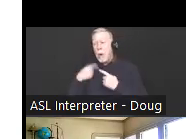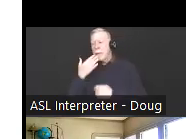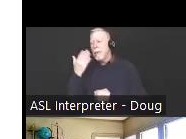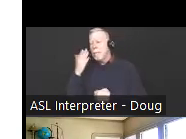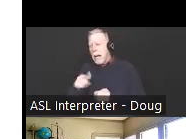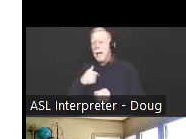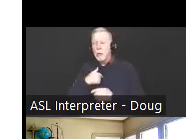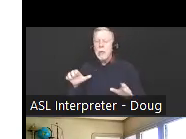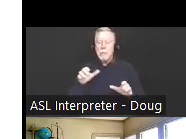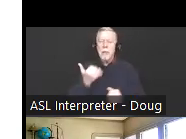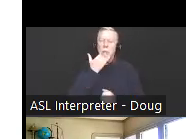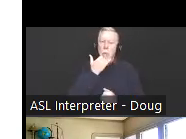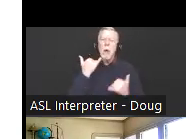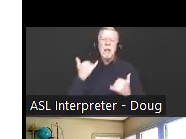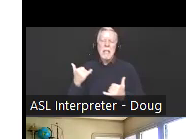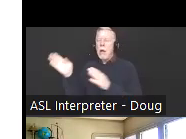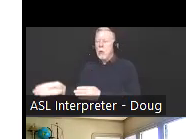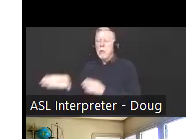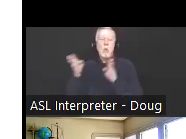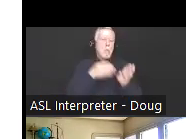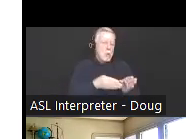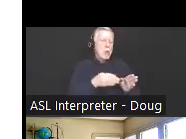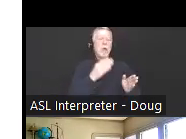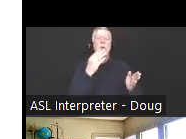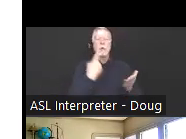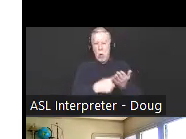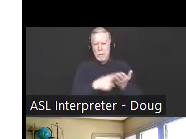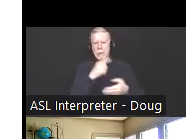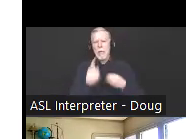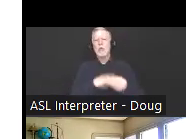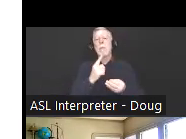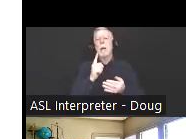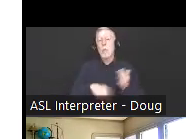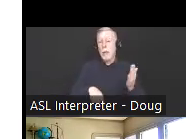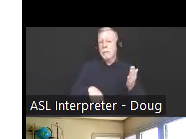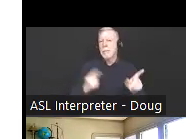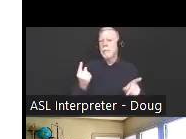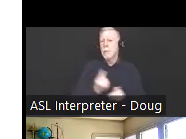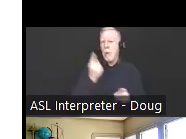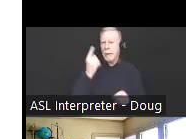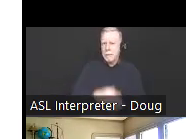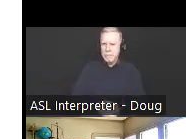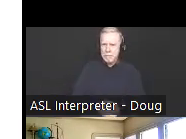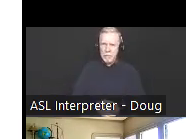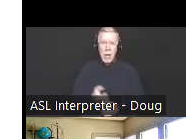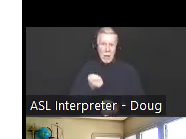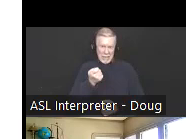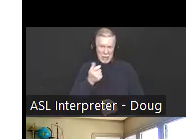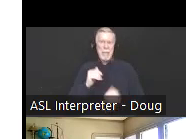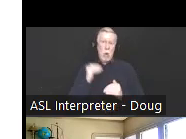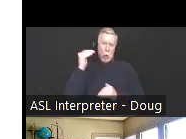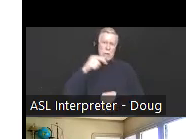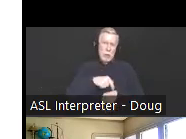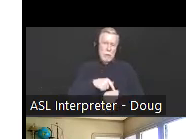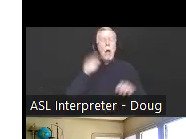wrong. Let's move to a conversation of what to do right. Little over time, sorry on that.